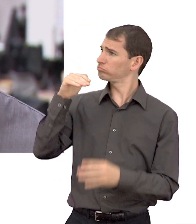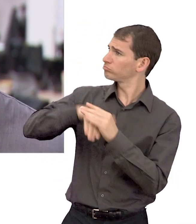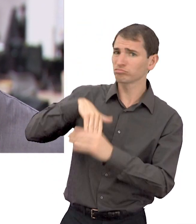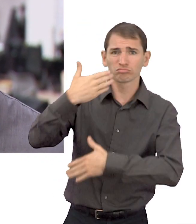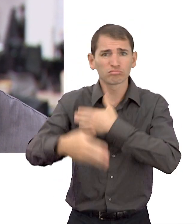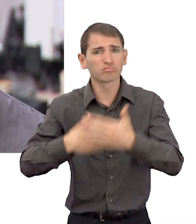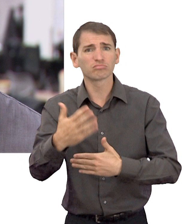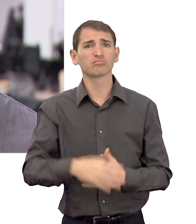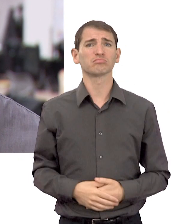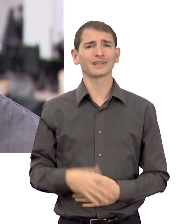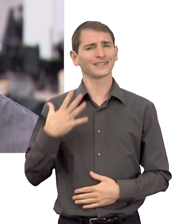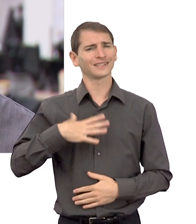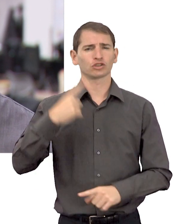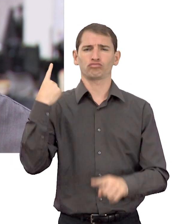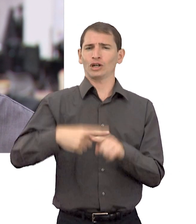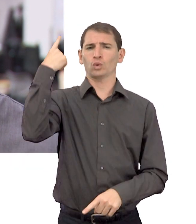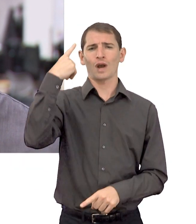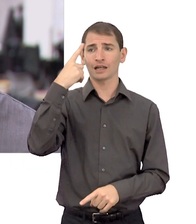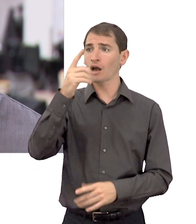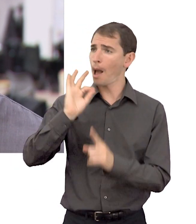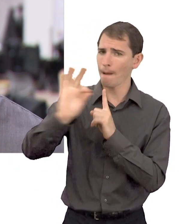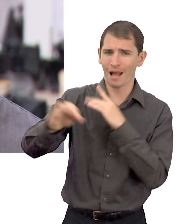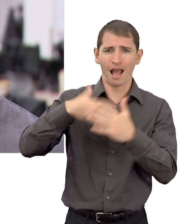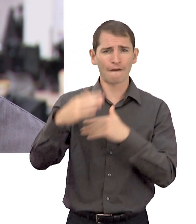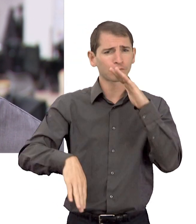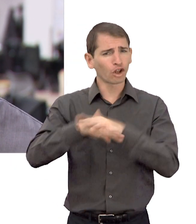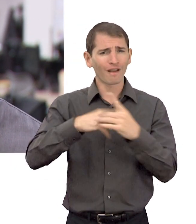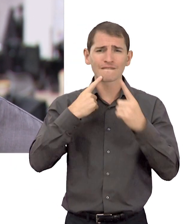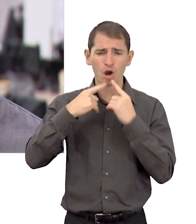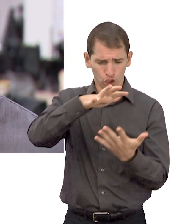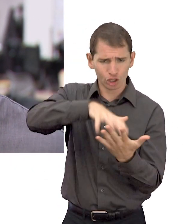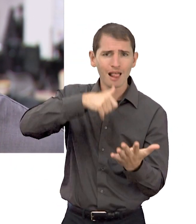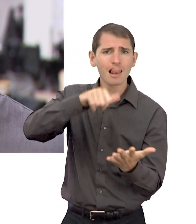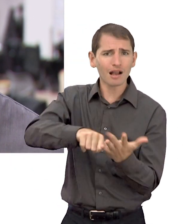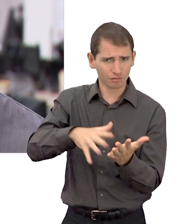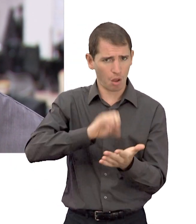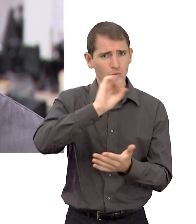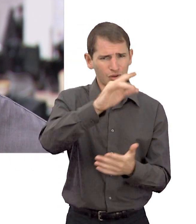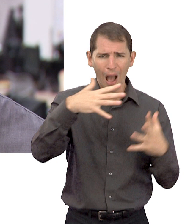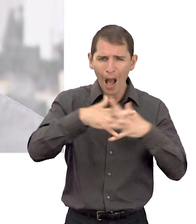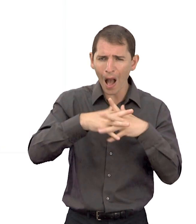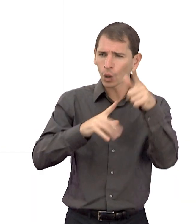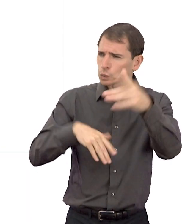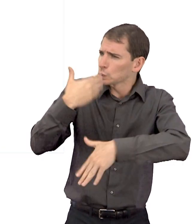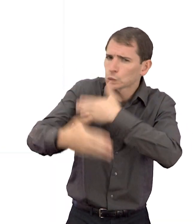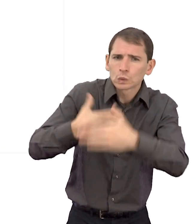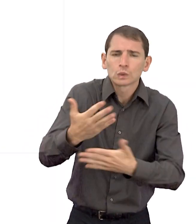take on board, is that they need to do that as soon as they possibly can. And there is full instructions on the letter that we send them on how they go about doing